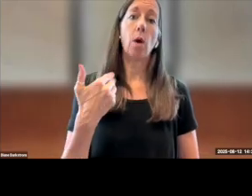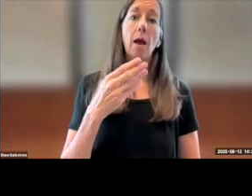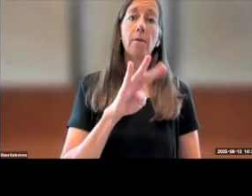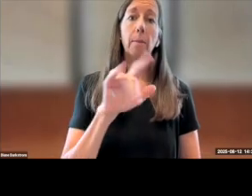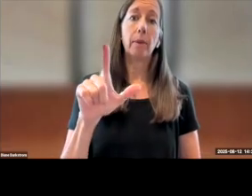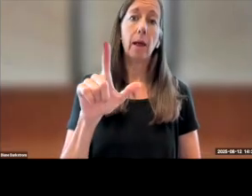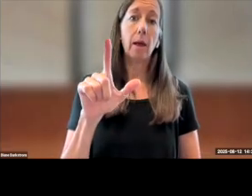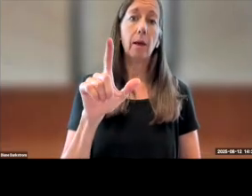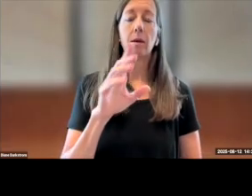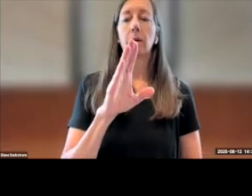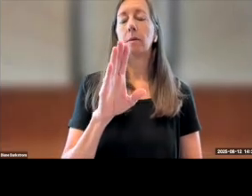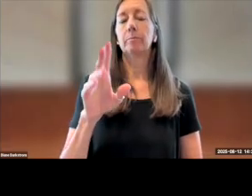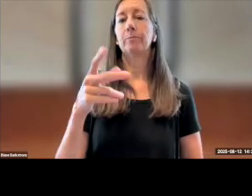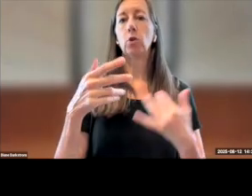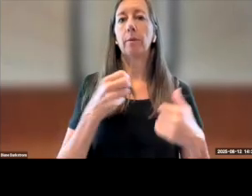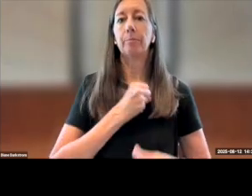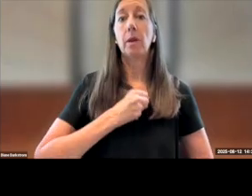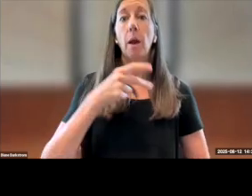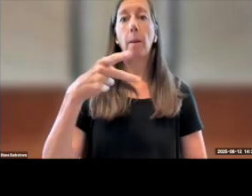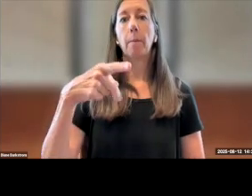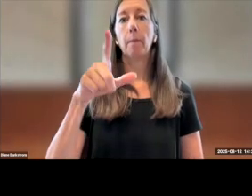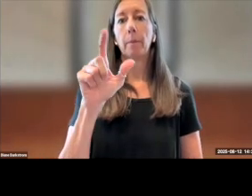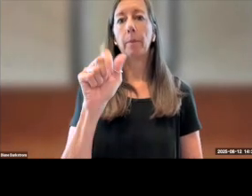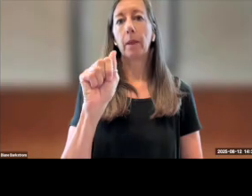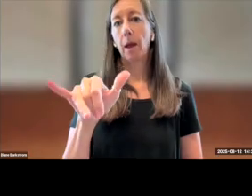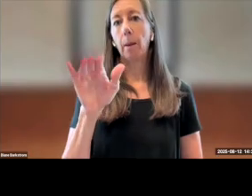that playbill. What we have in this contract is that